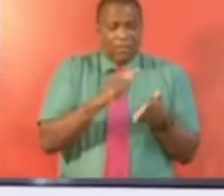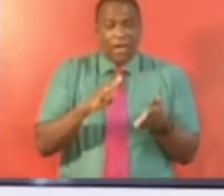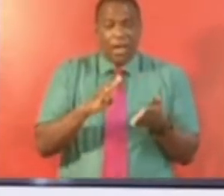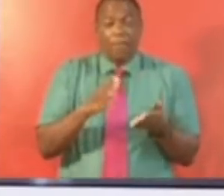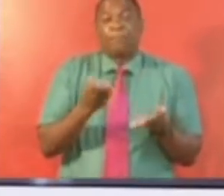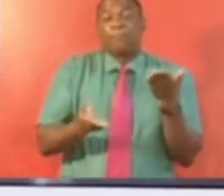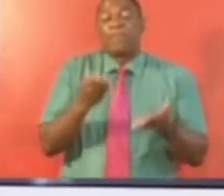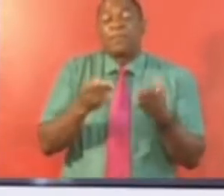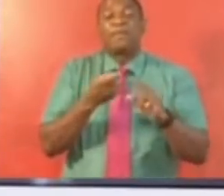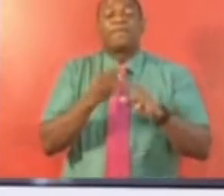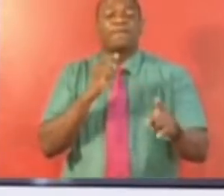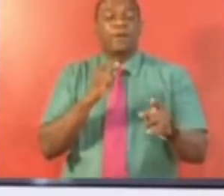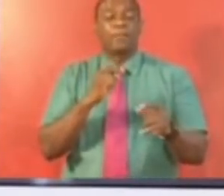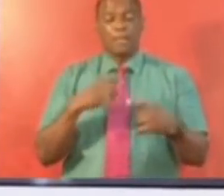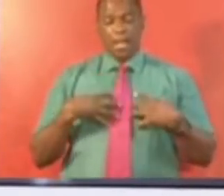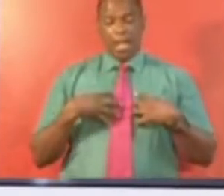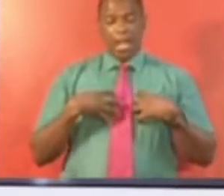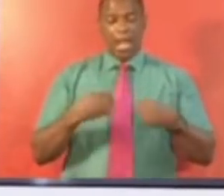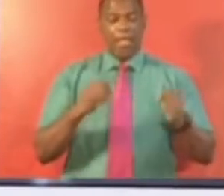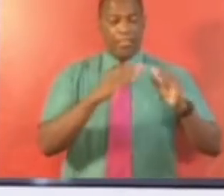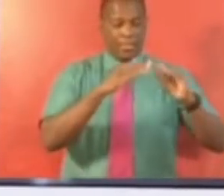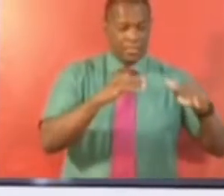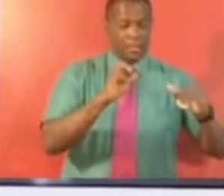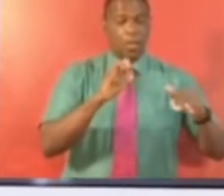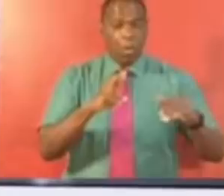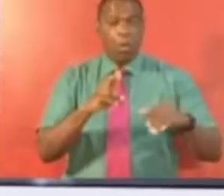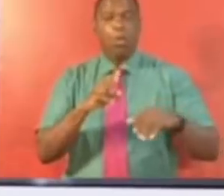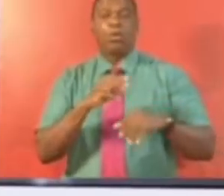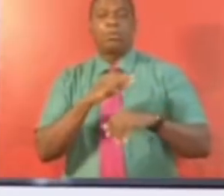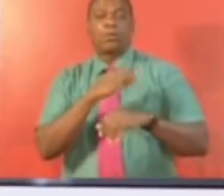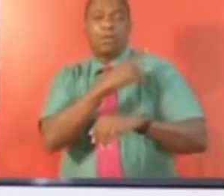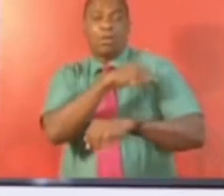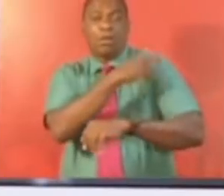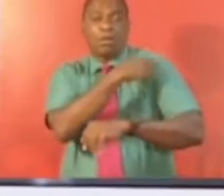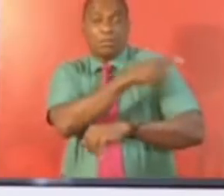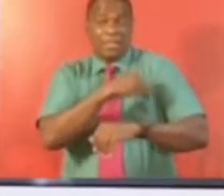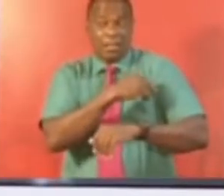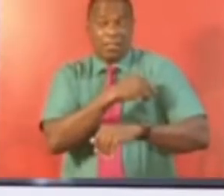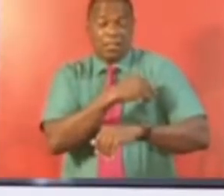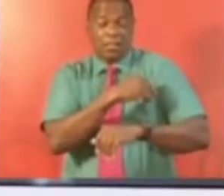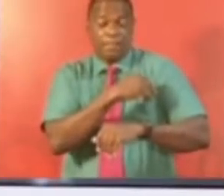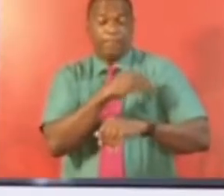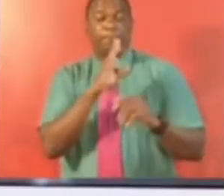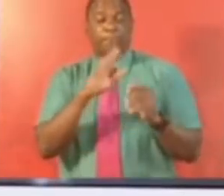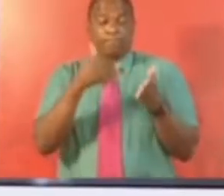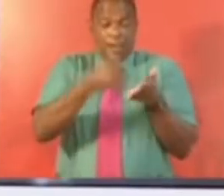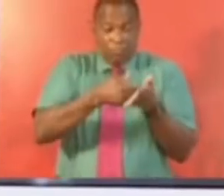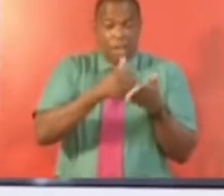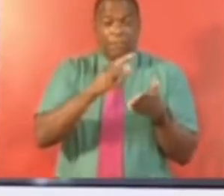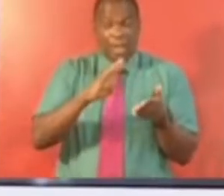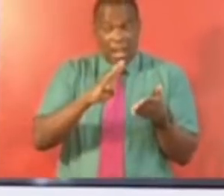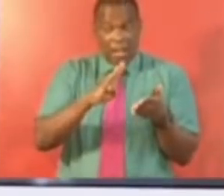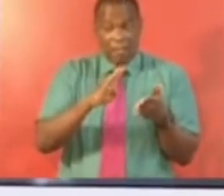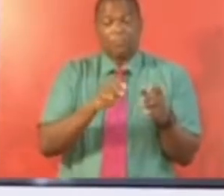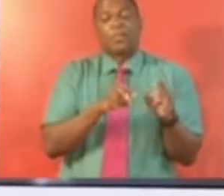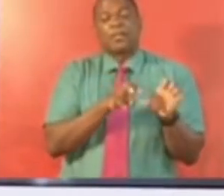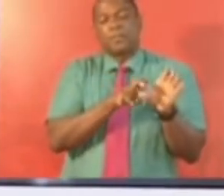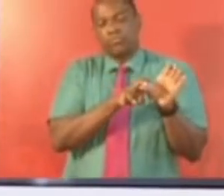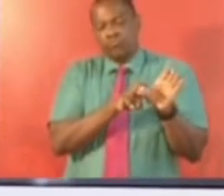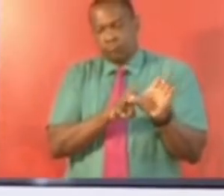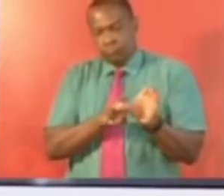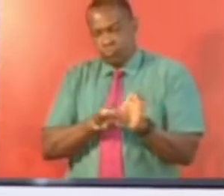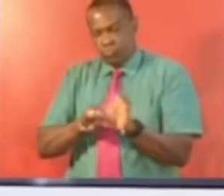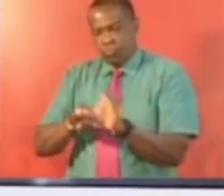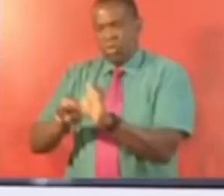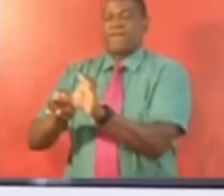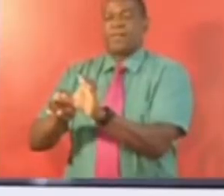So from the point of time a patient sees a physician, the sample is taken, it then goes via courier, whatever transport